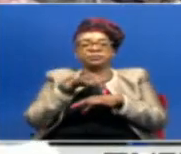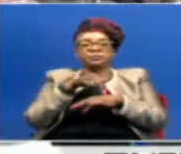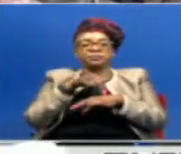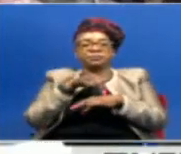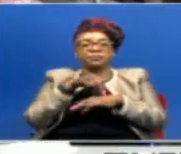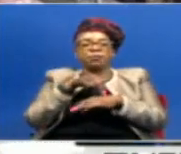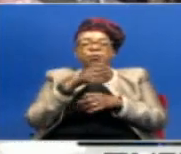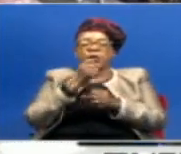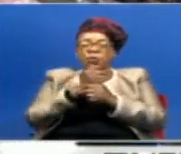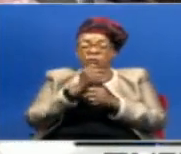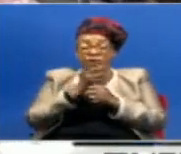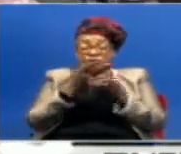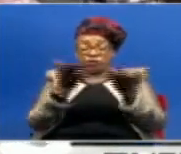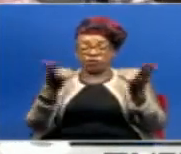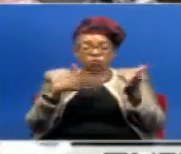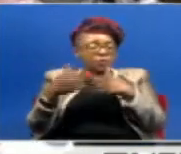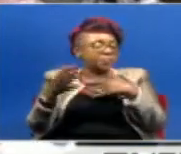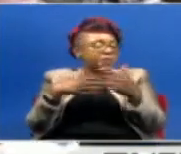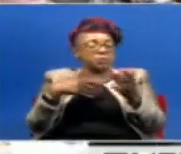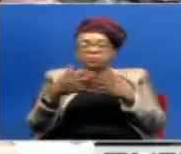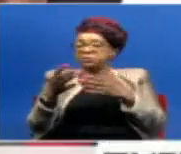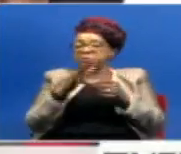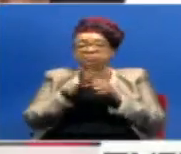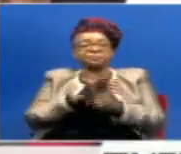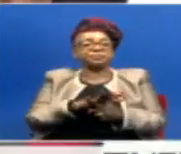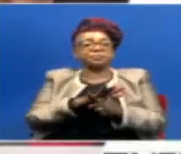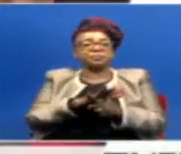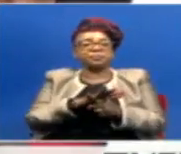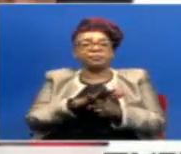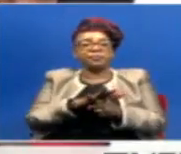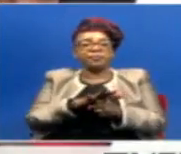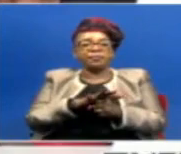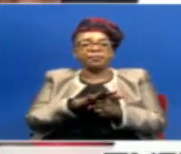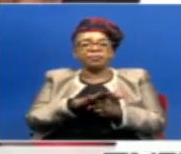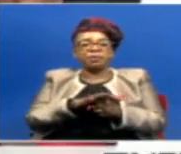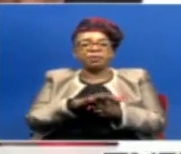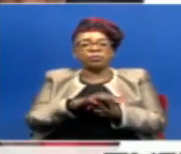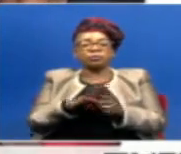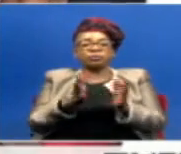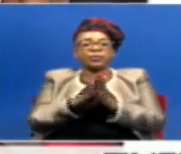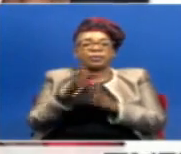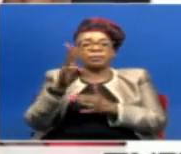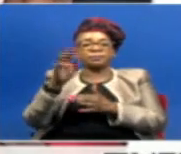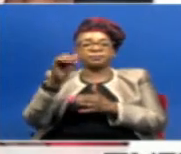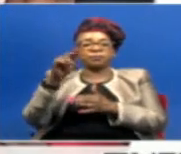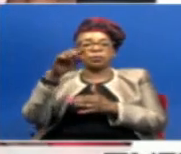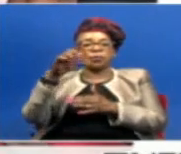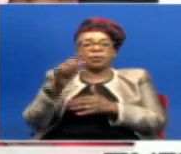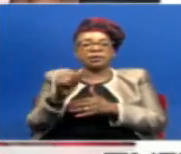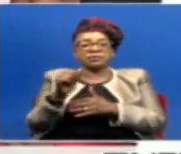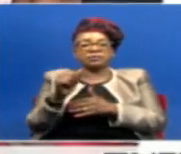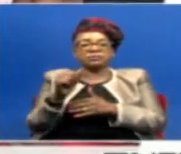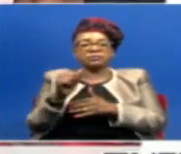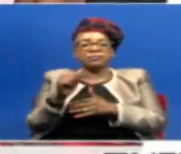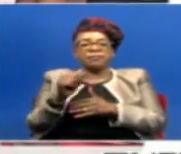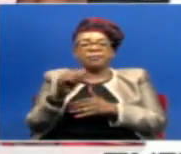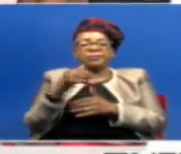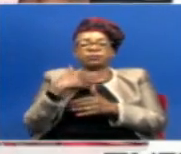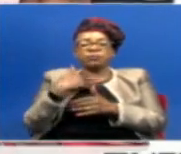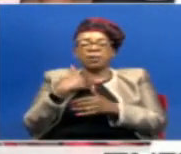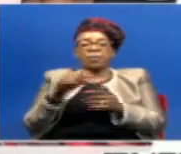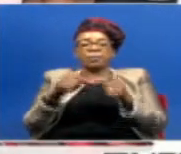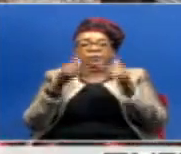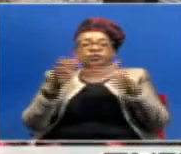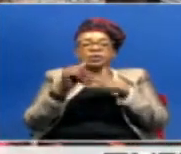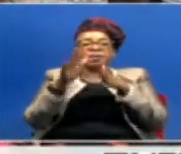kazi bila ya ubaguzi wowote. Homa Bay County Governor Gladys Wanga, one of the opposition leaders who hosted